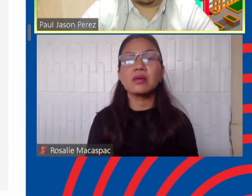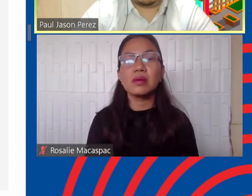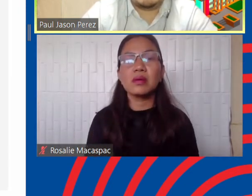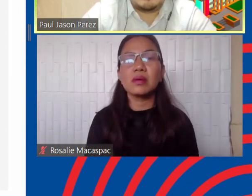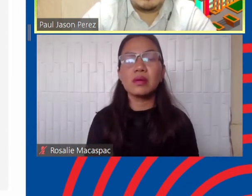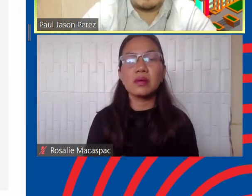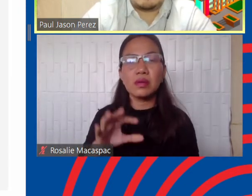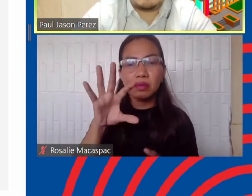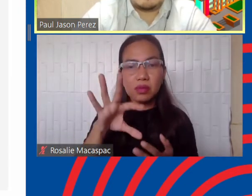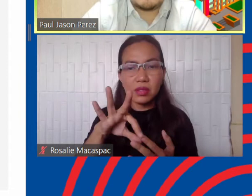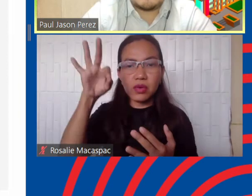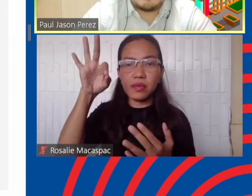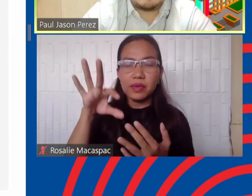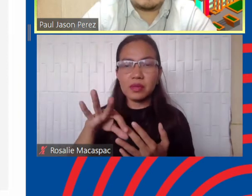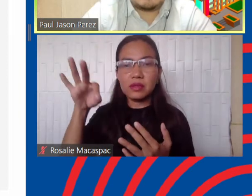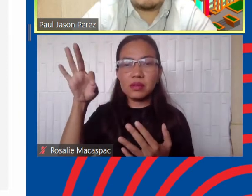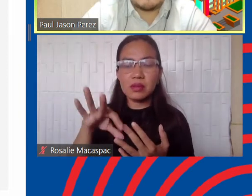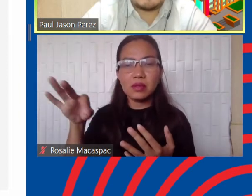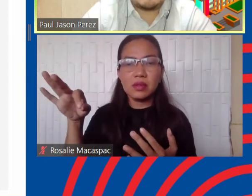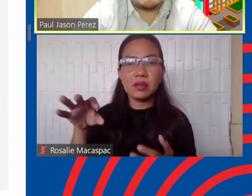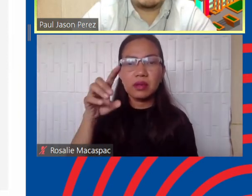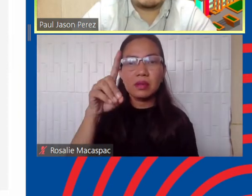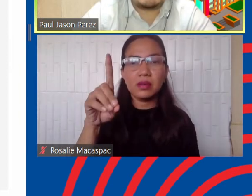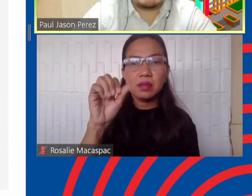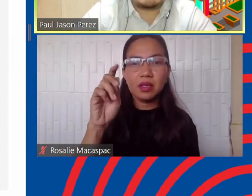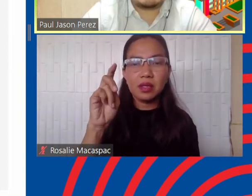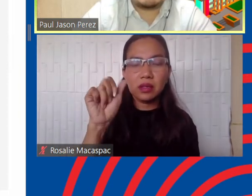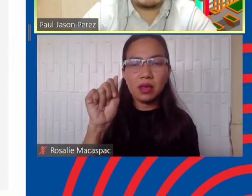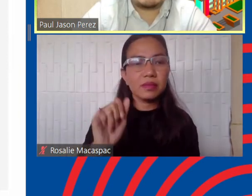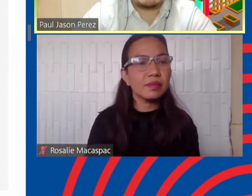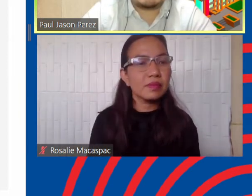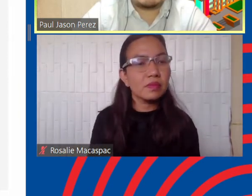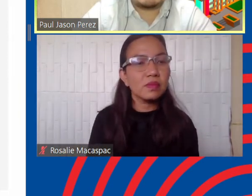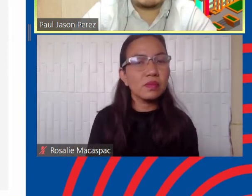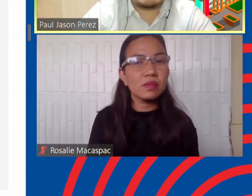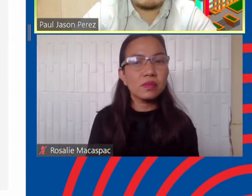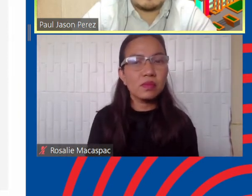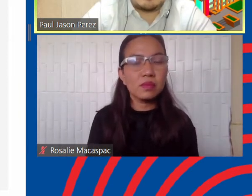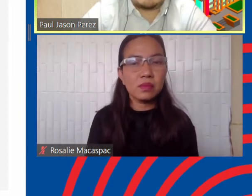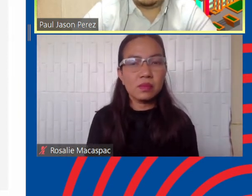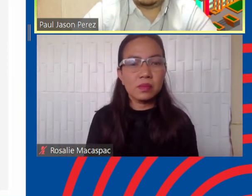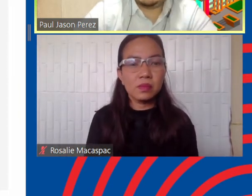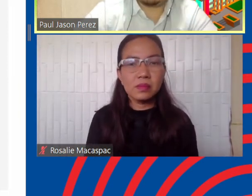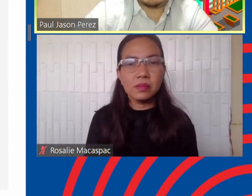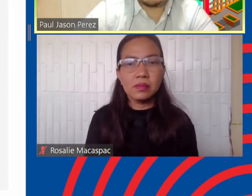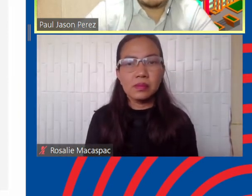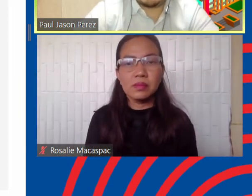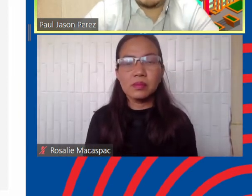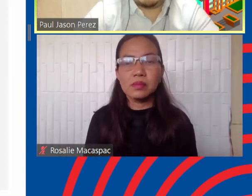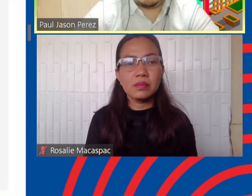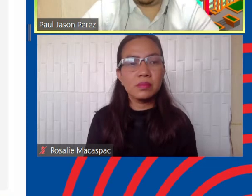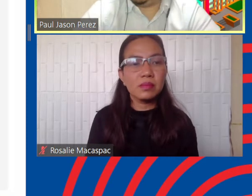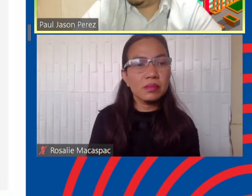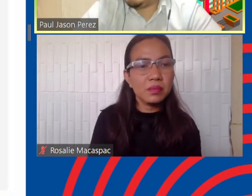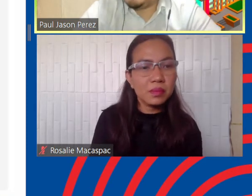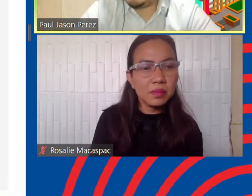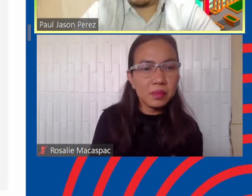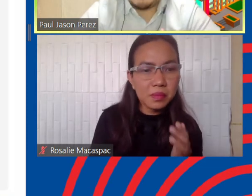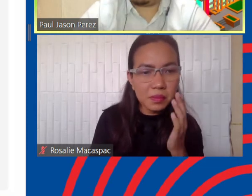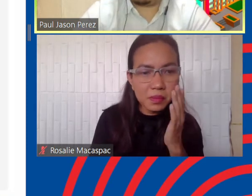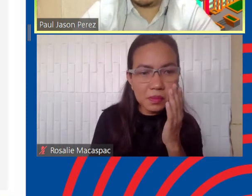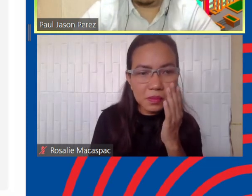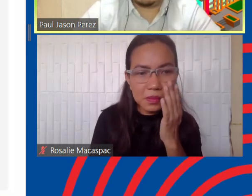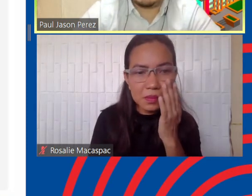discover research data efficiently. DSpace